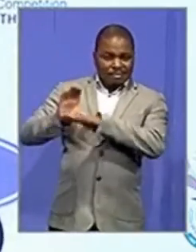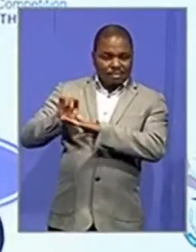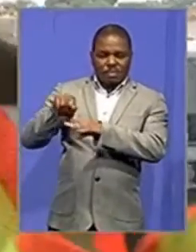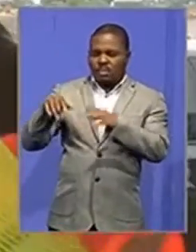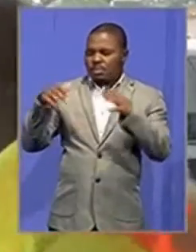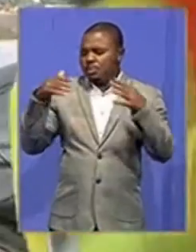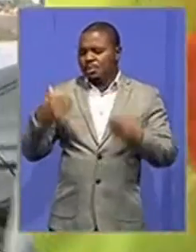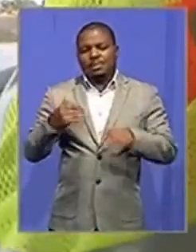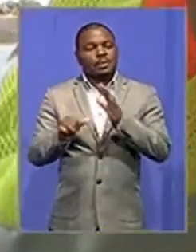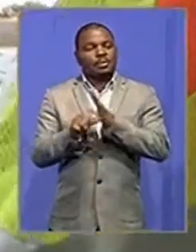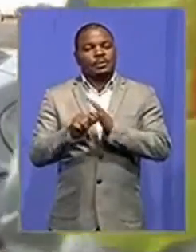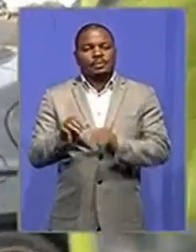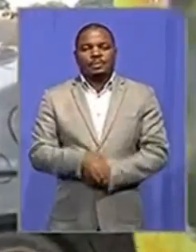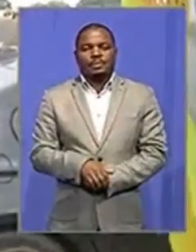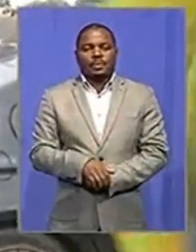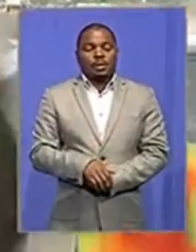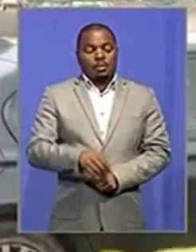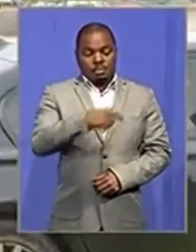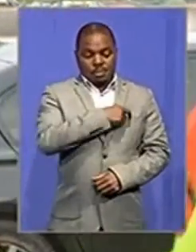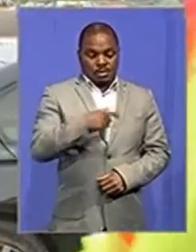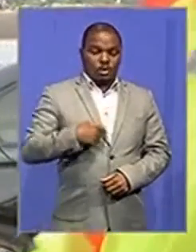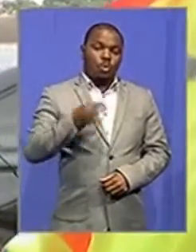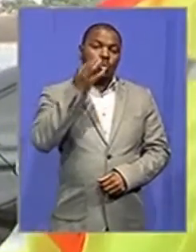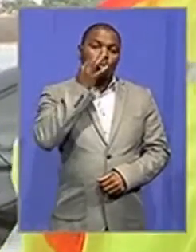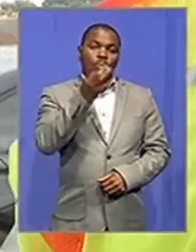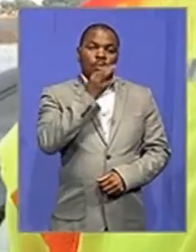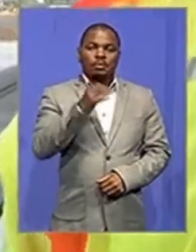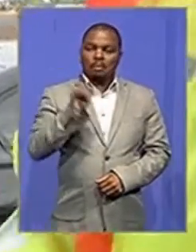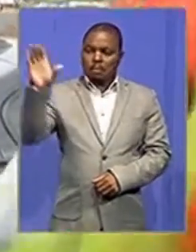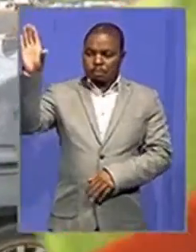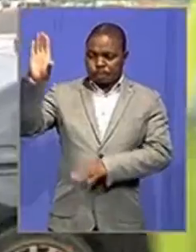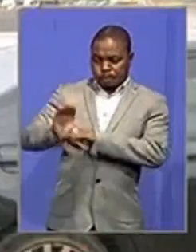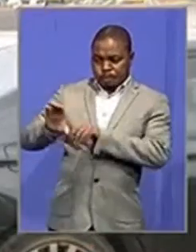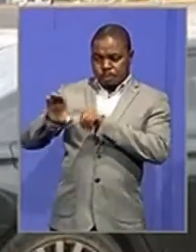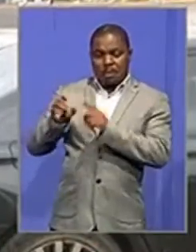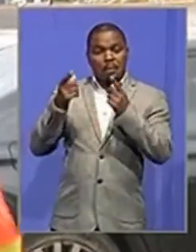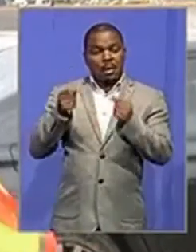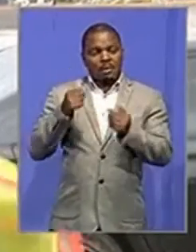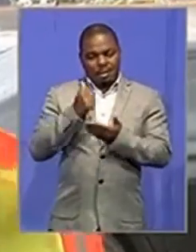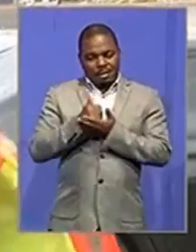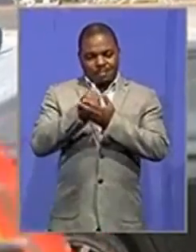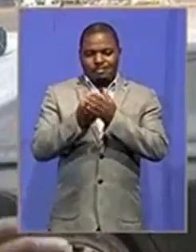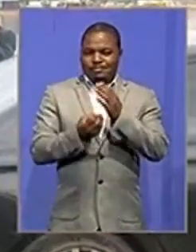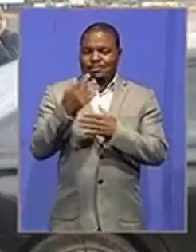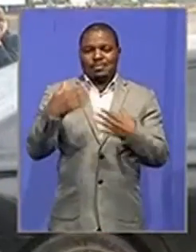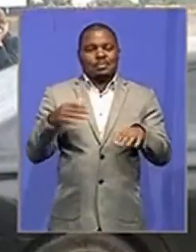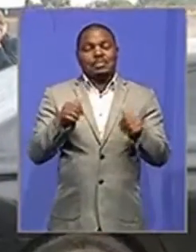important. Mopresidente o re tebellwa ke hore se tsetetsweng mona se tla hlahisa ditholwana tse molemo.